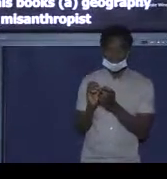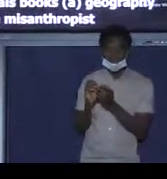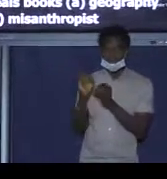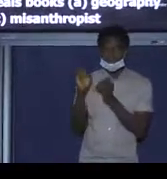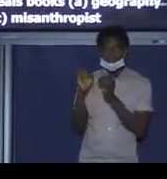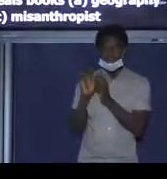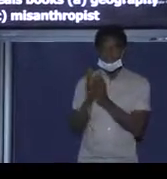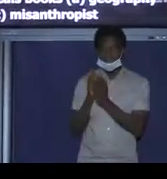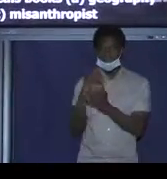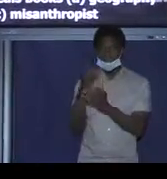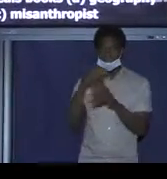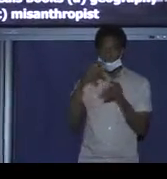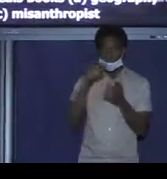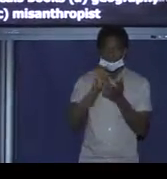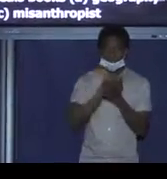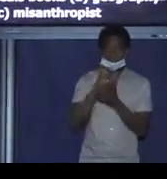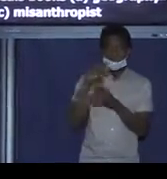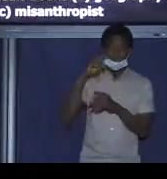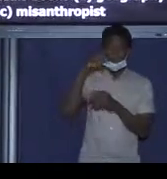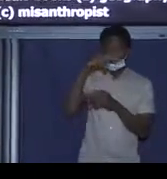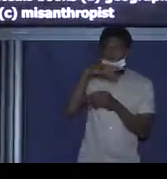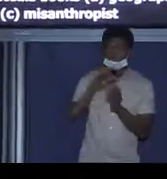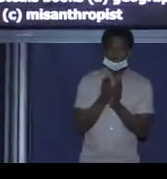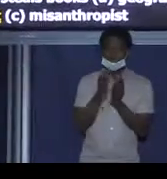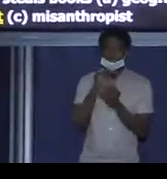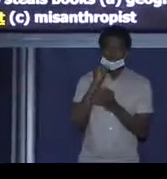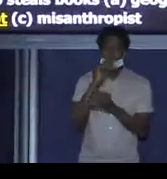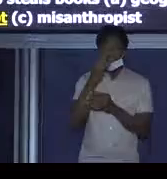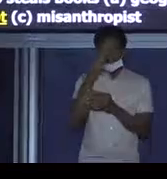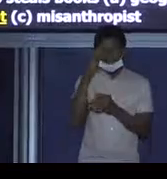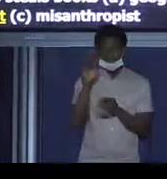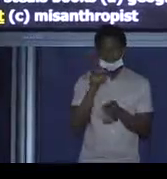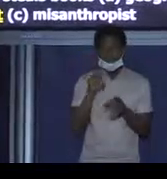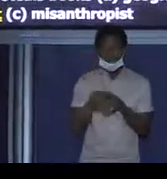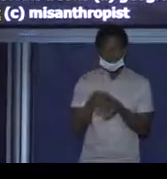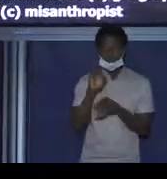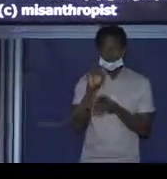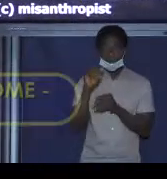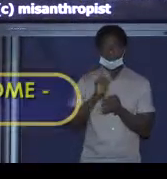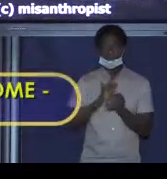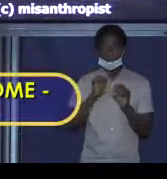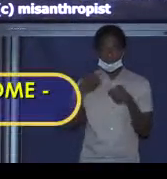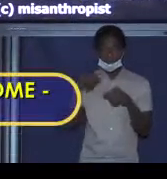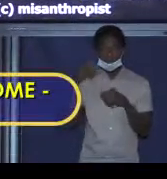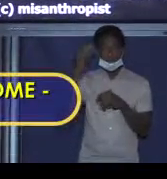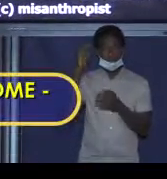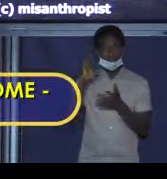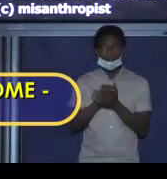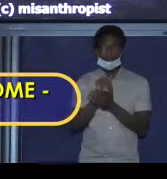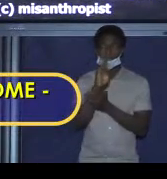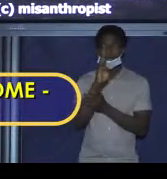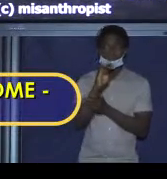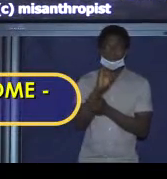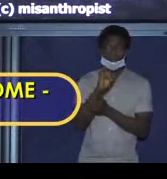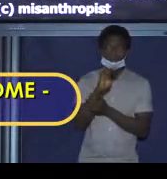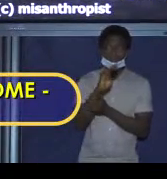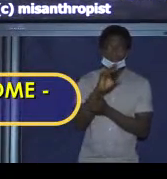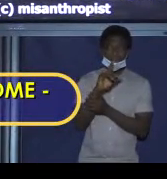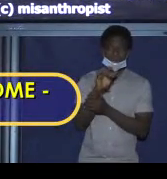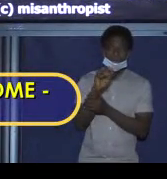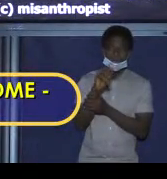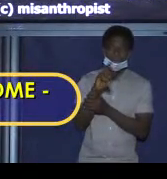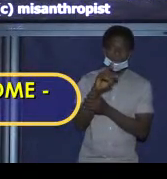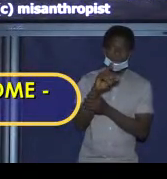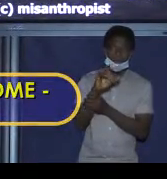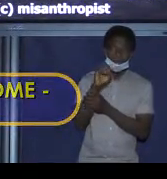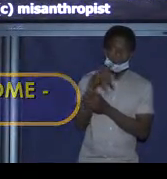exercise books. A person who steals books is known as, oh, I can hear that, a bibliothecary.